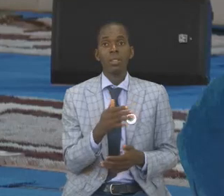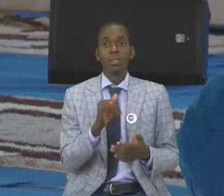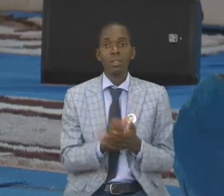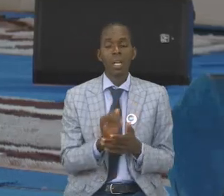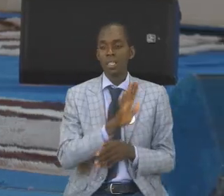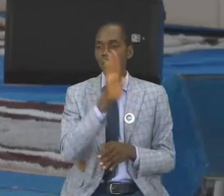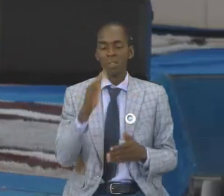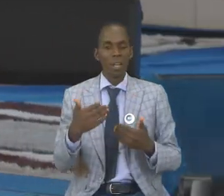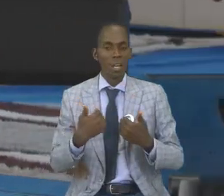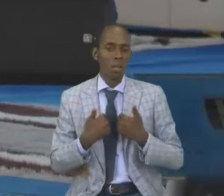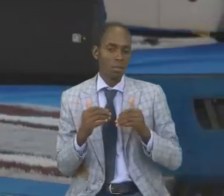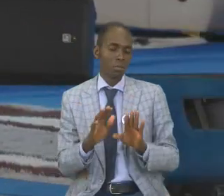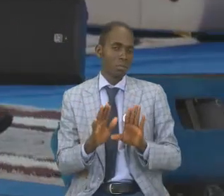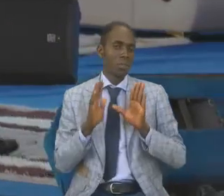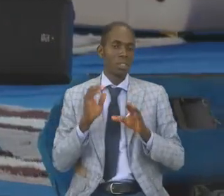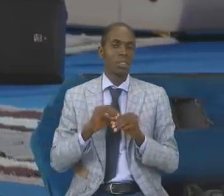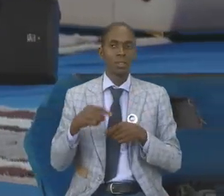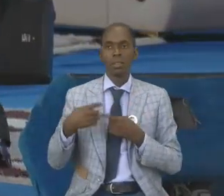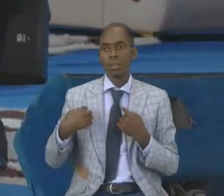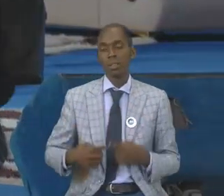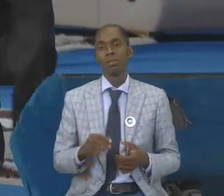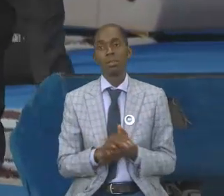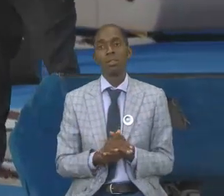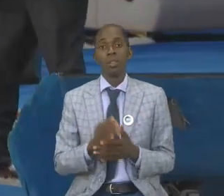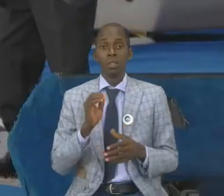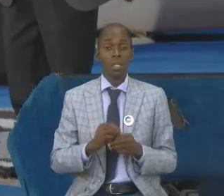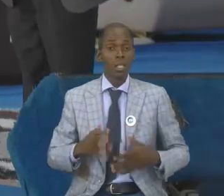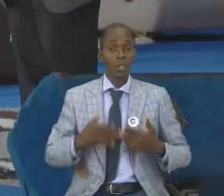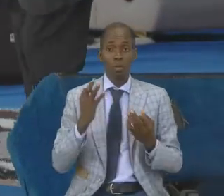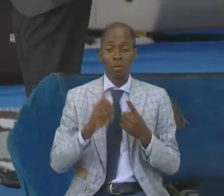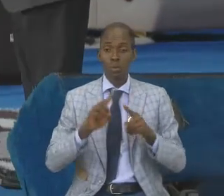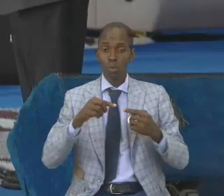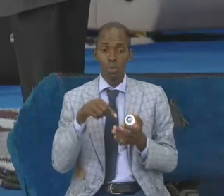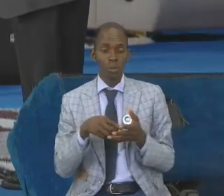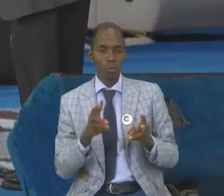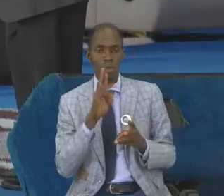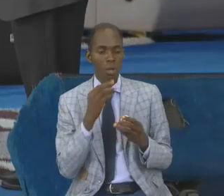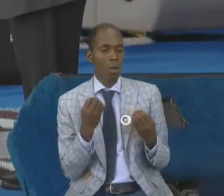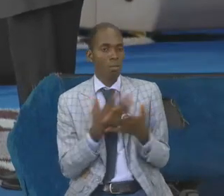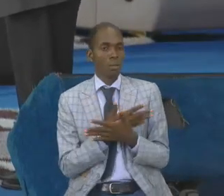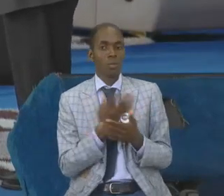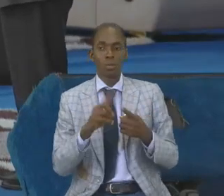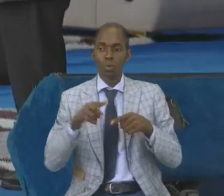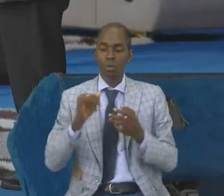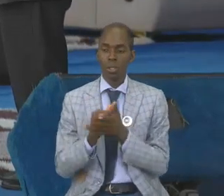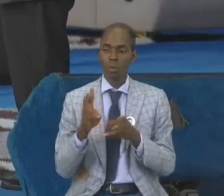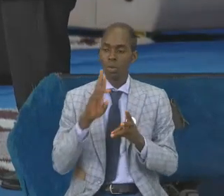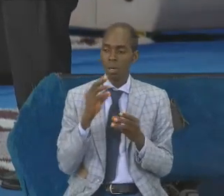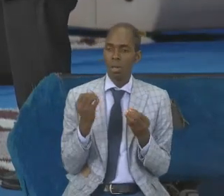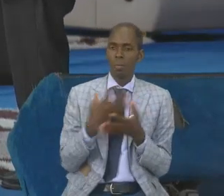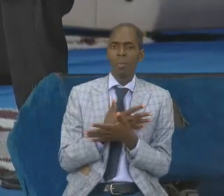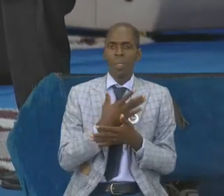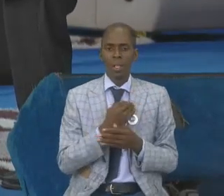his heart. You know, in life, if you want to go this way, you're afraid. You want to go that way, you're afraid. And